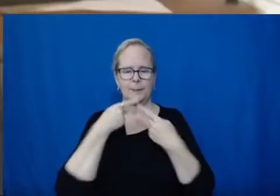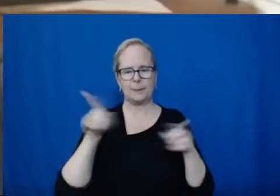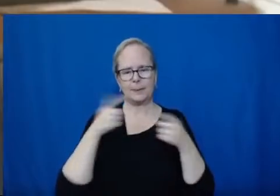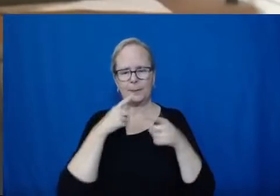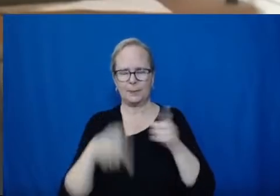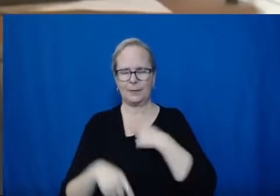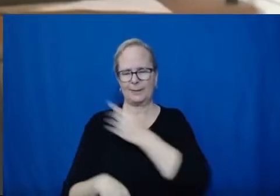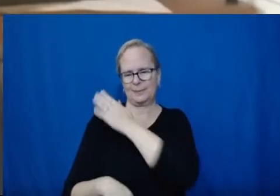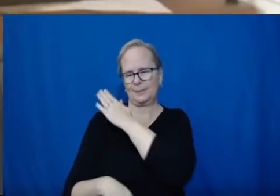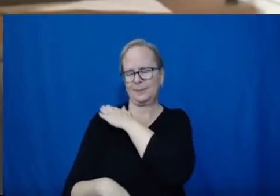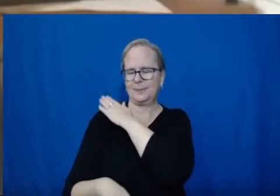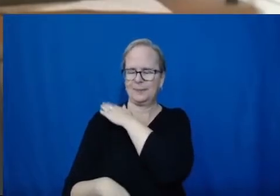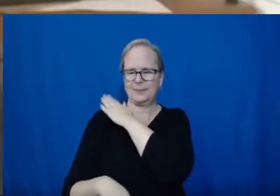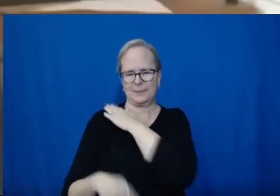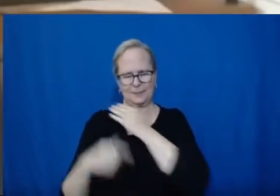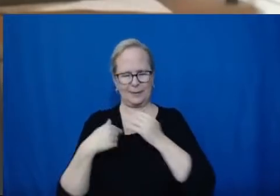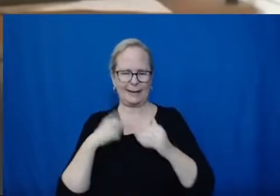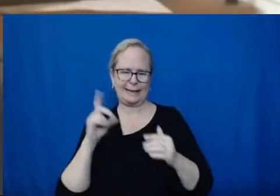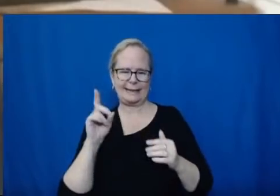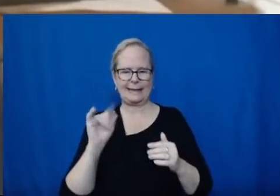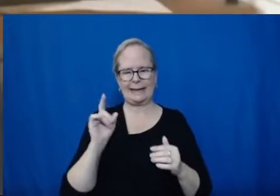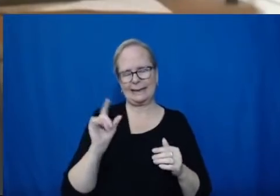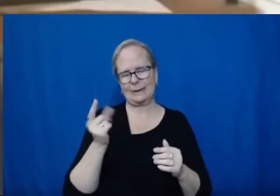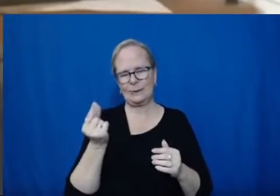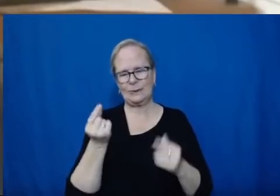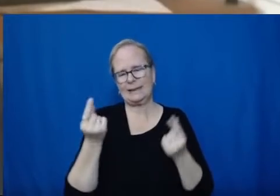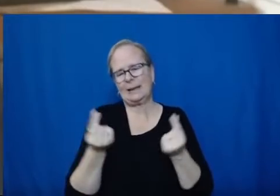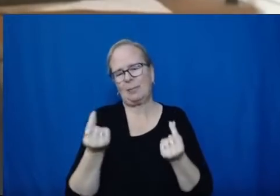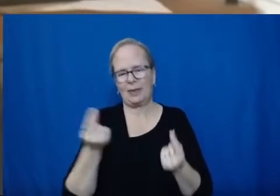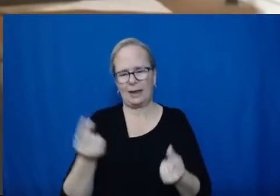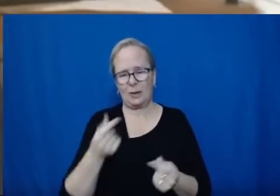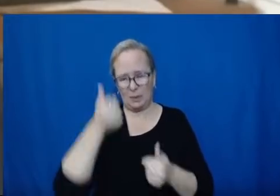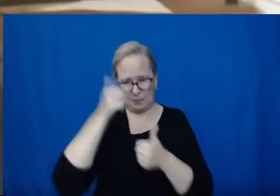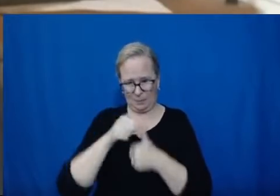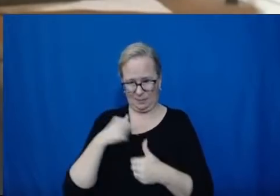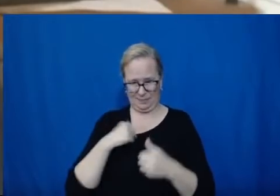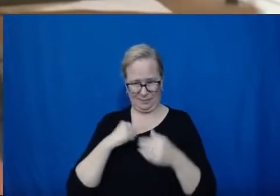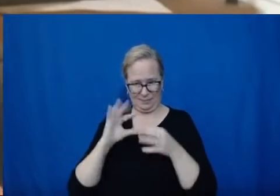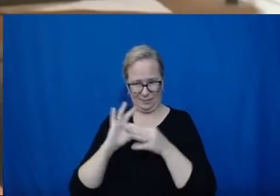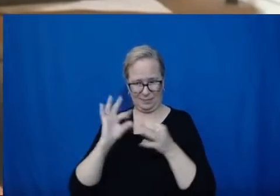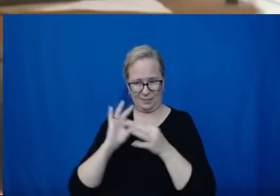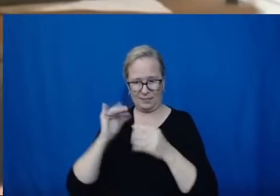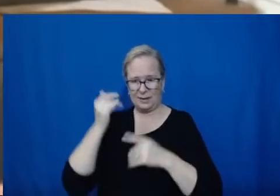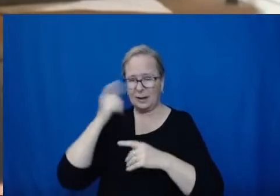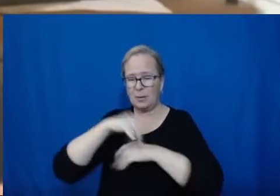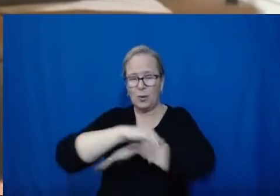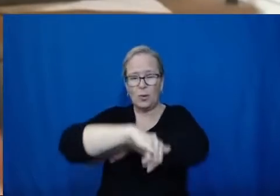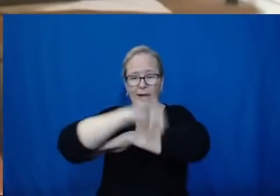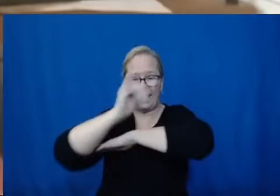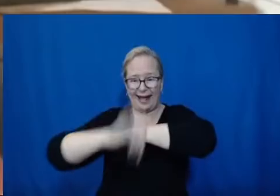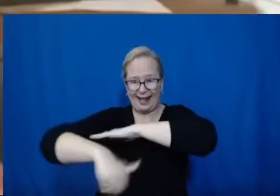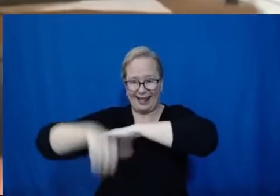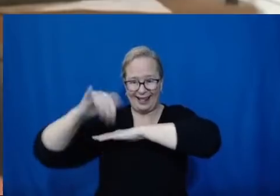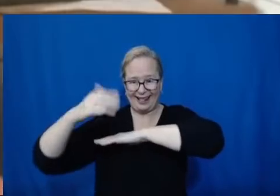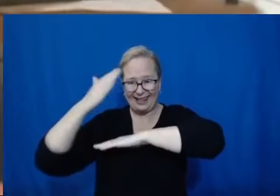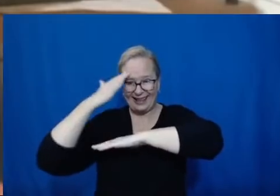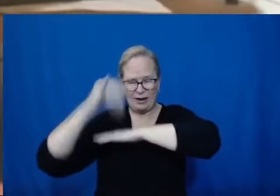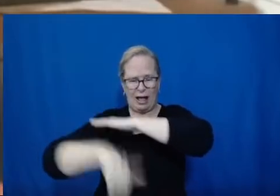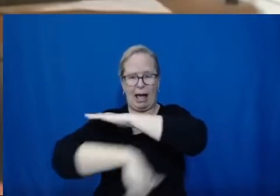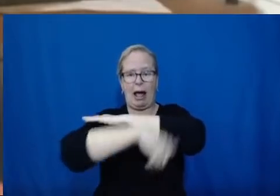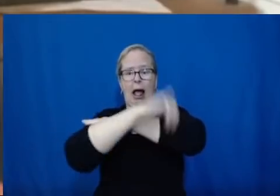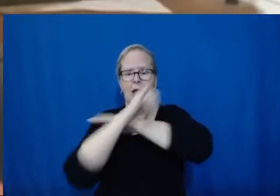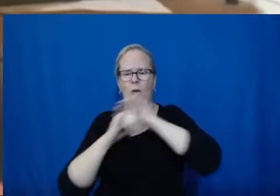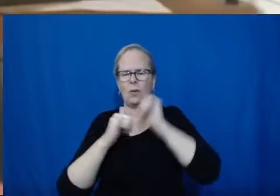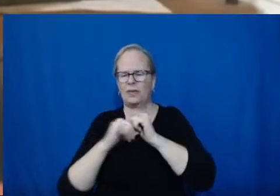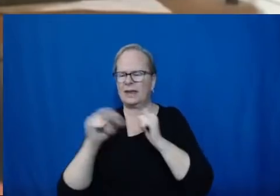now, that they're stepping up to the plate. It kind of reminds me, do you ever hear those stories like where the whale gets like trapped in fishing gear,